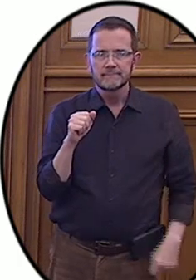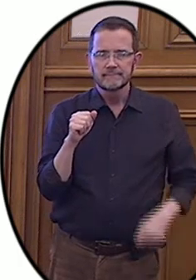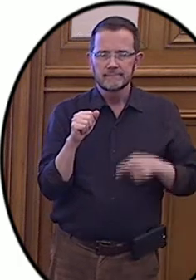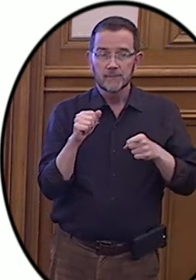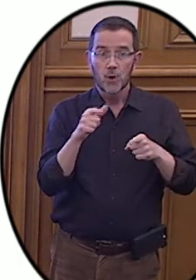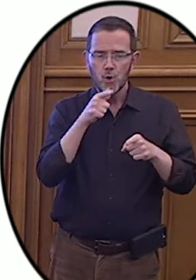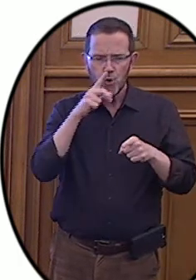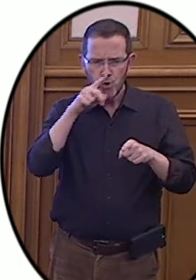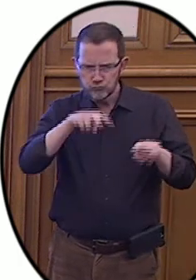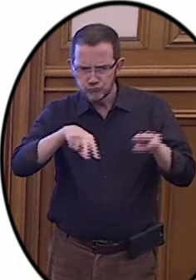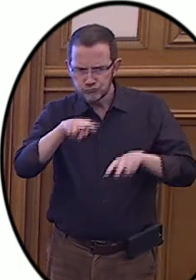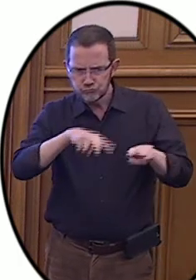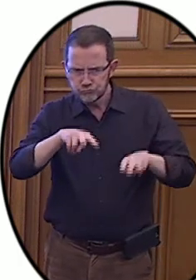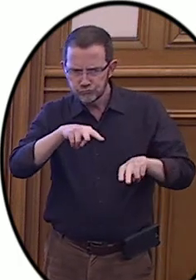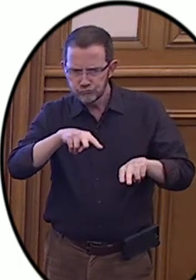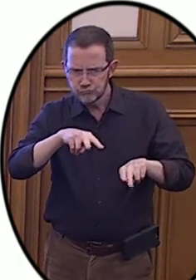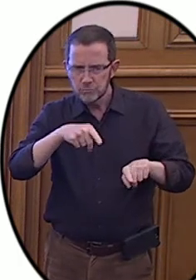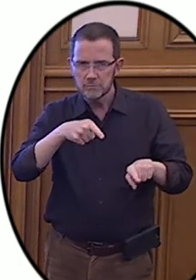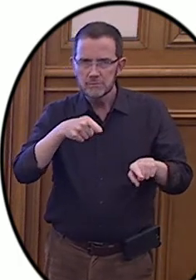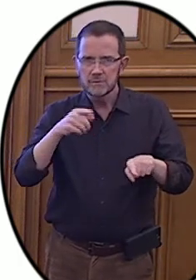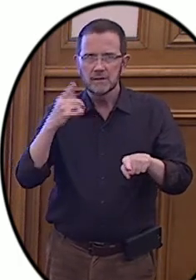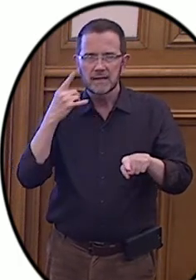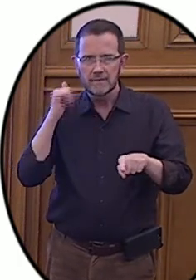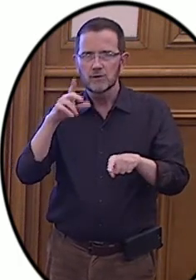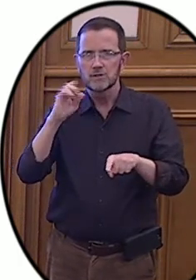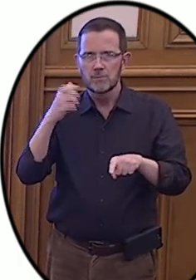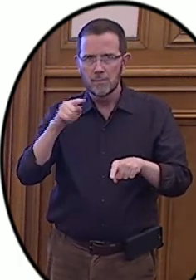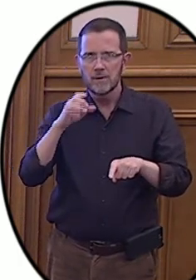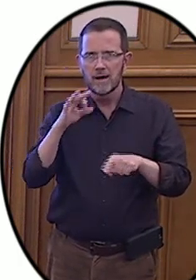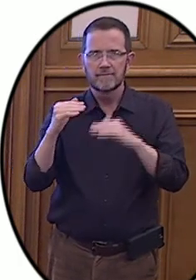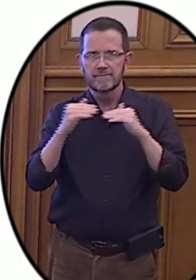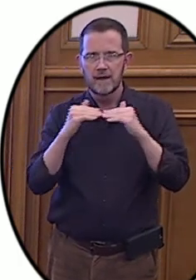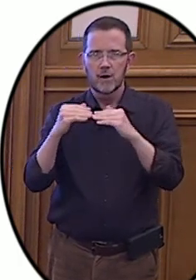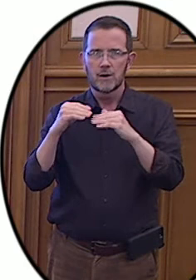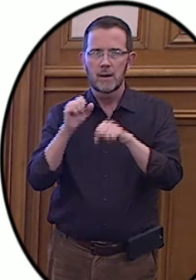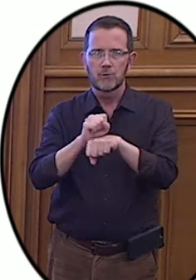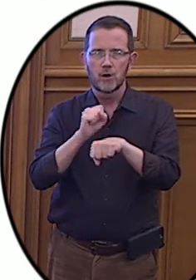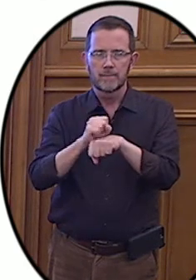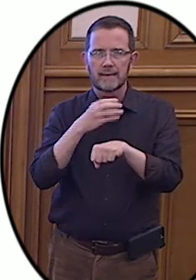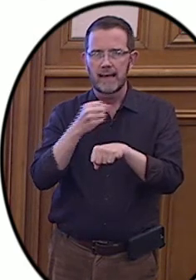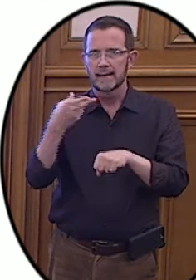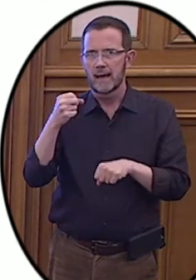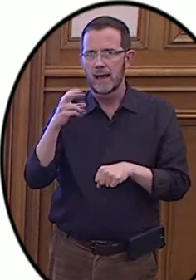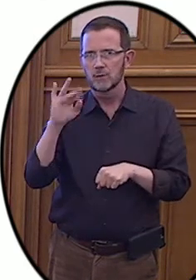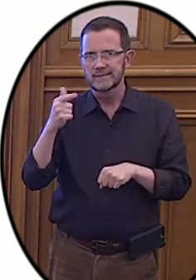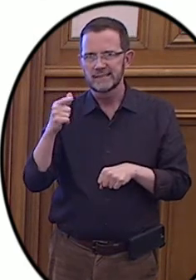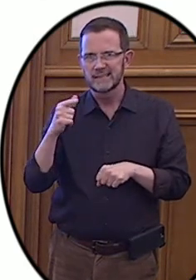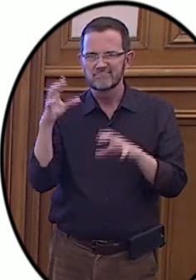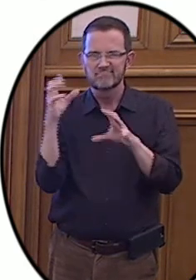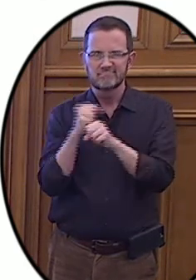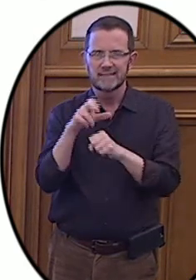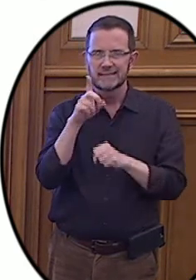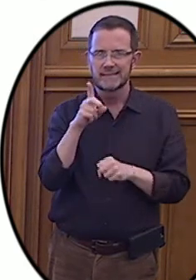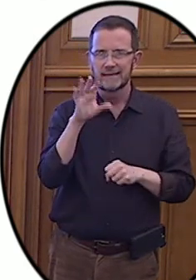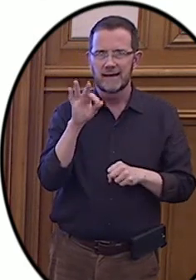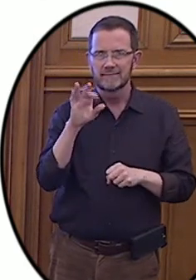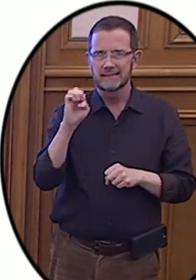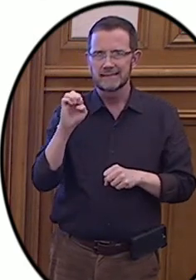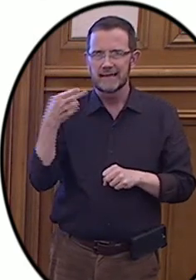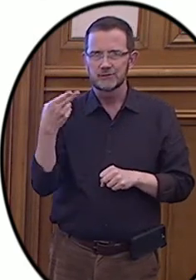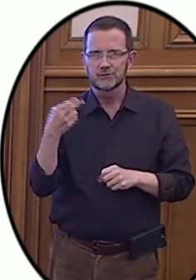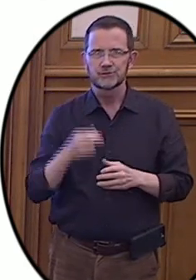by the California Department of Fair Employment and Housing, also known as DFEH. And I'll